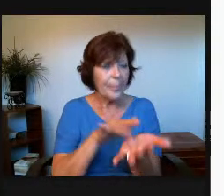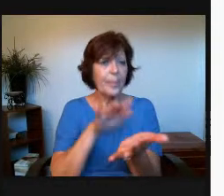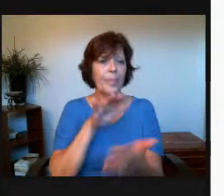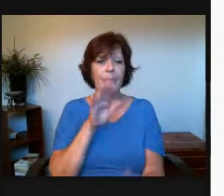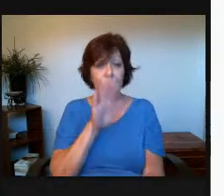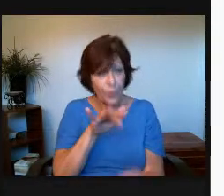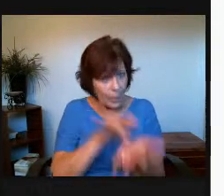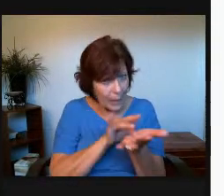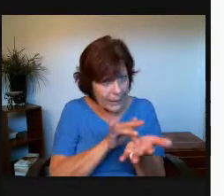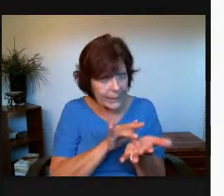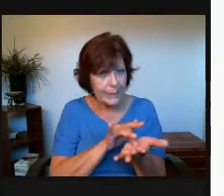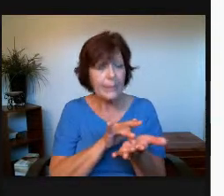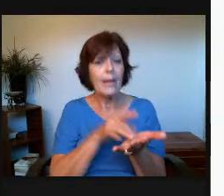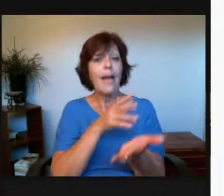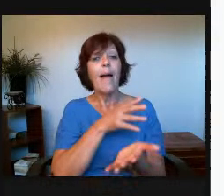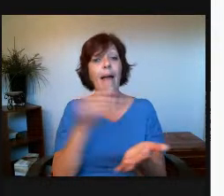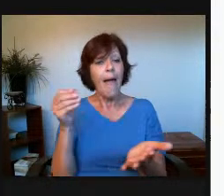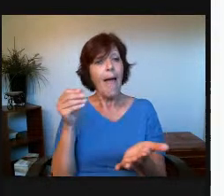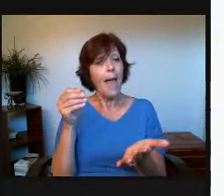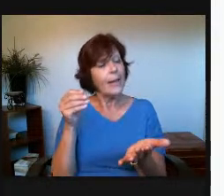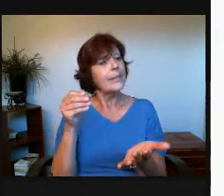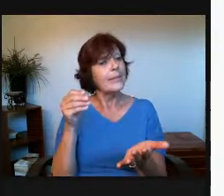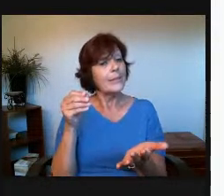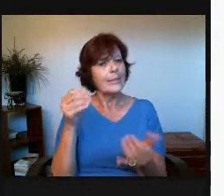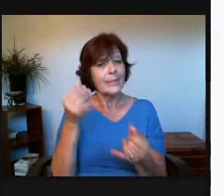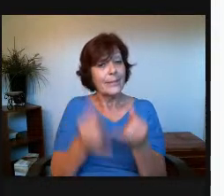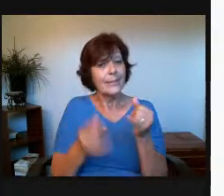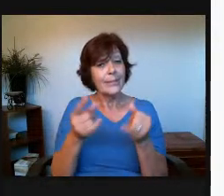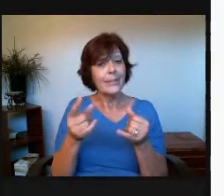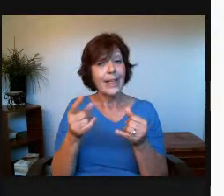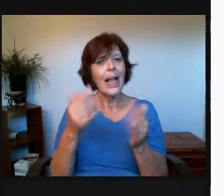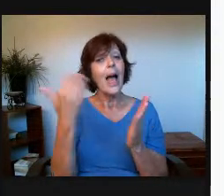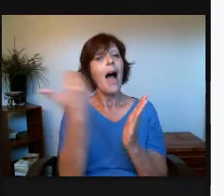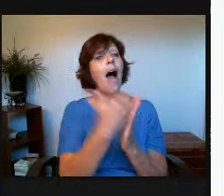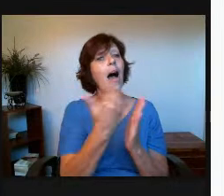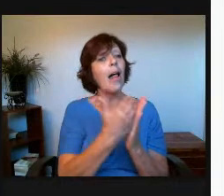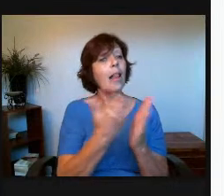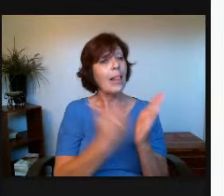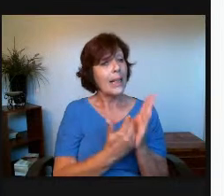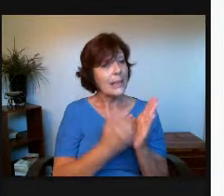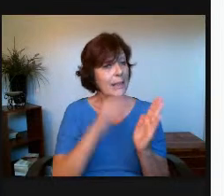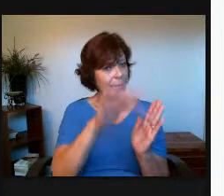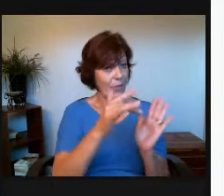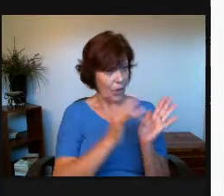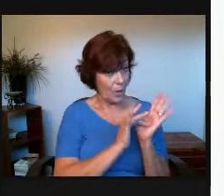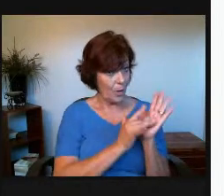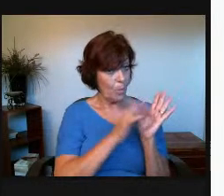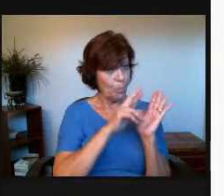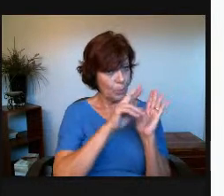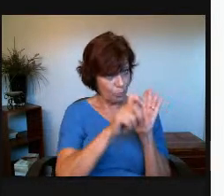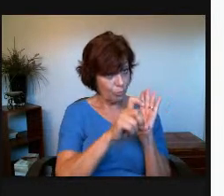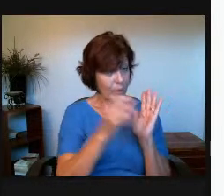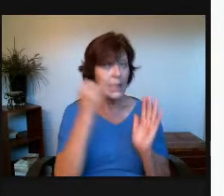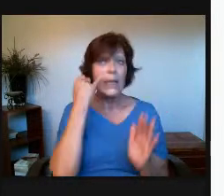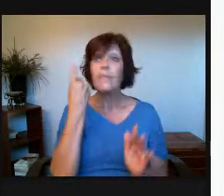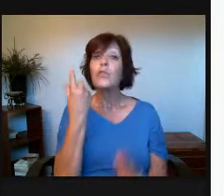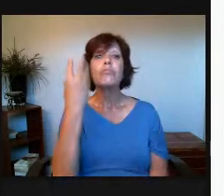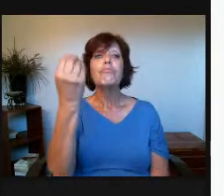prescriptions, and, as Patty Ann said, the last one, a list of those personal prescriptions, because if you are